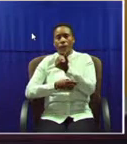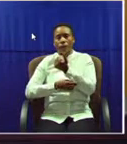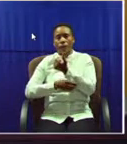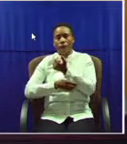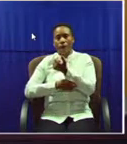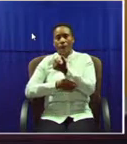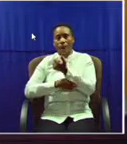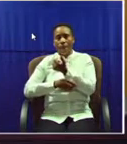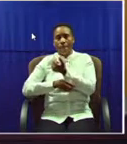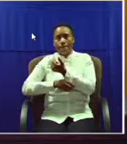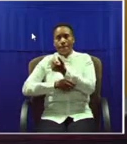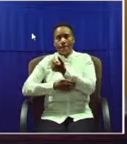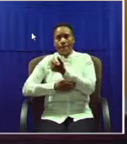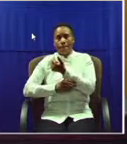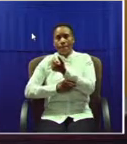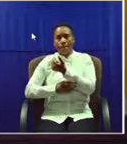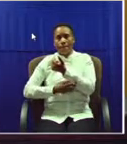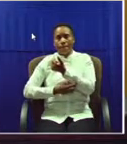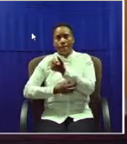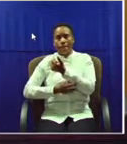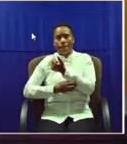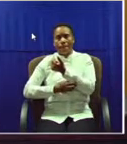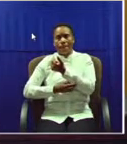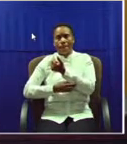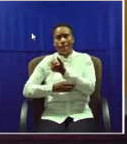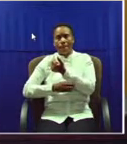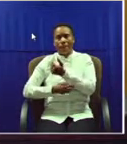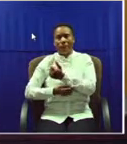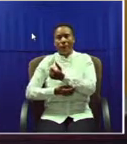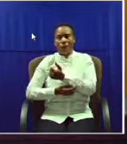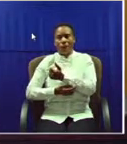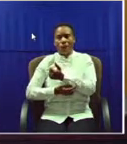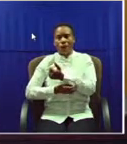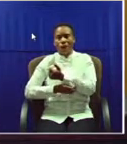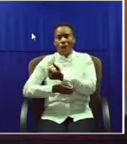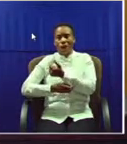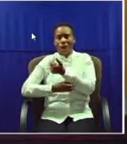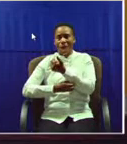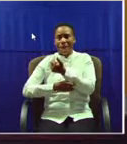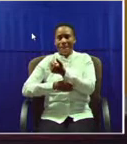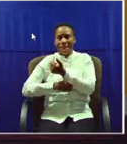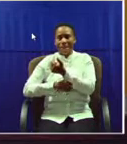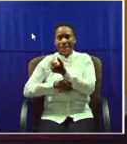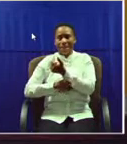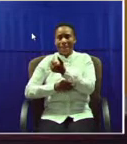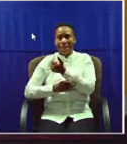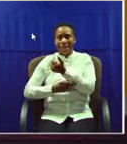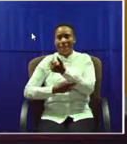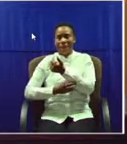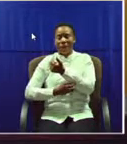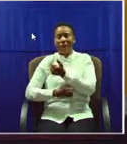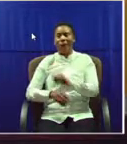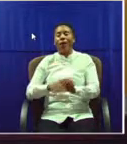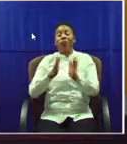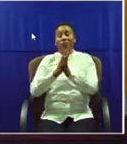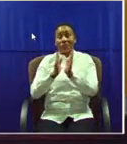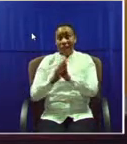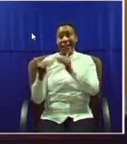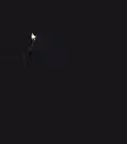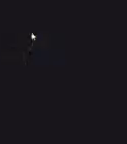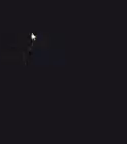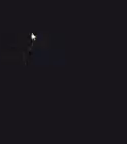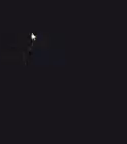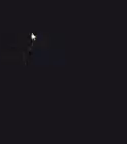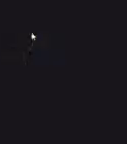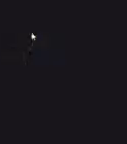Because the men are touching our private parts. No, speaker, we are not you are bring never. Women to remove speaker, us. Not men. They will make a case against you.